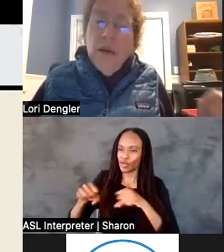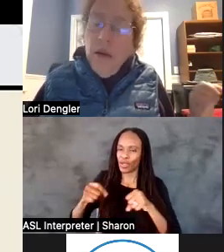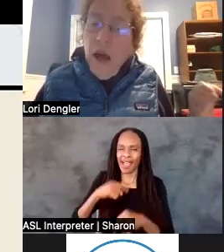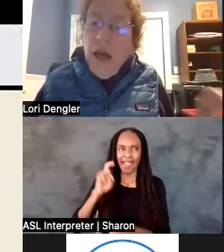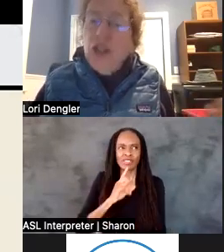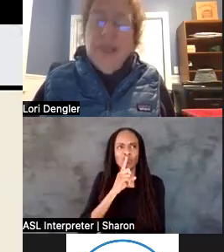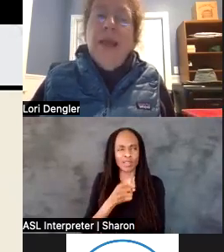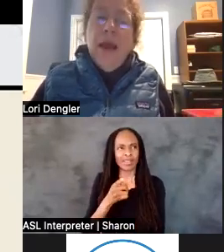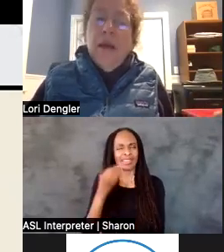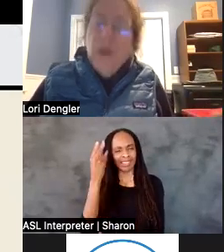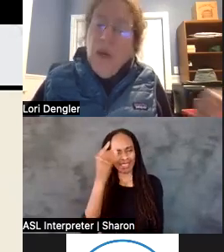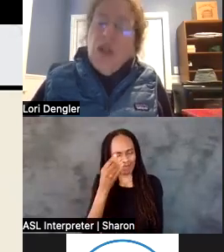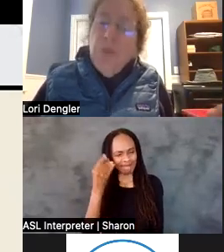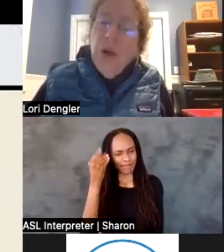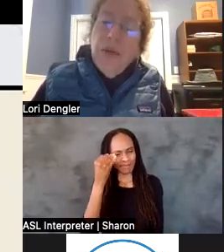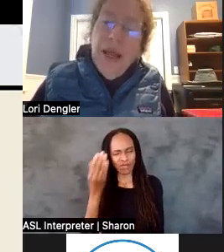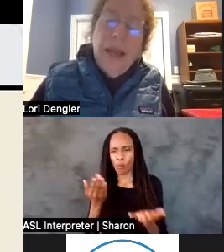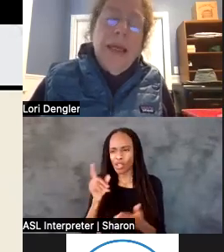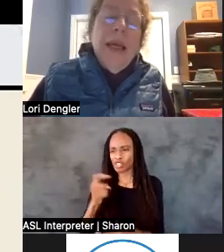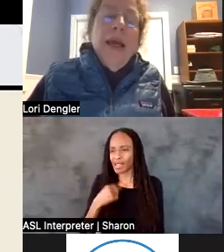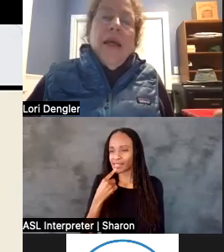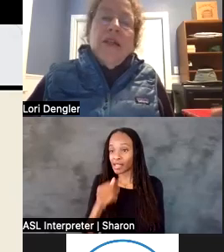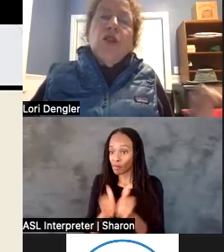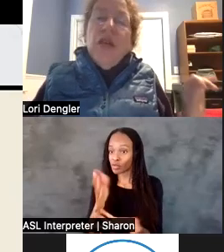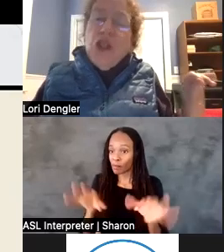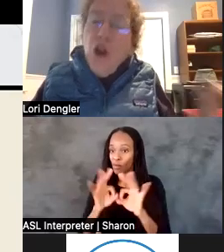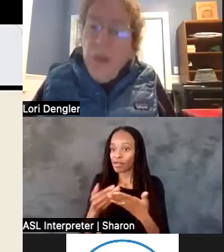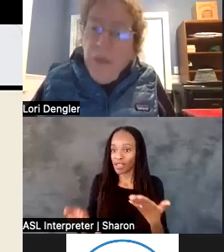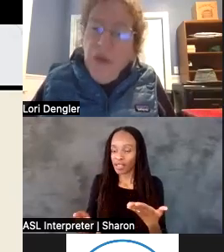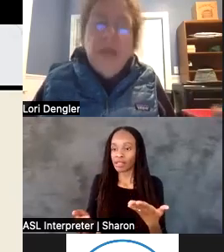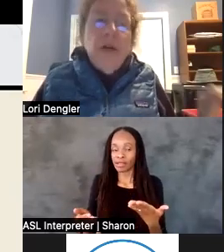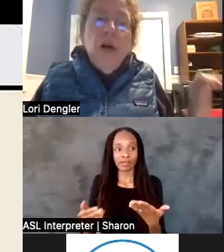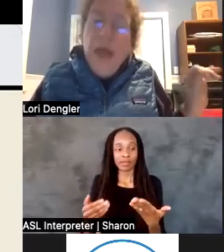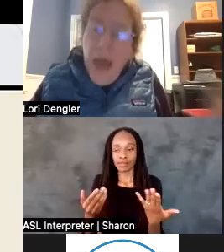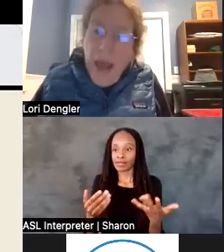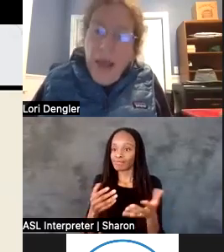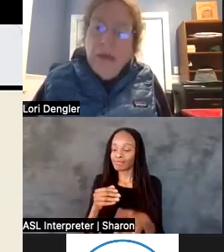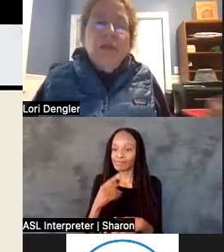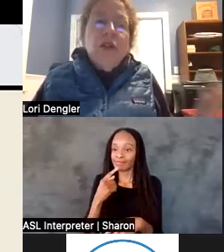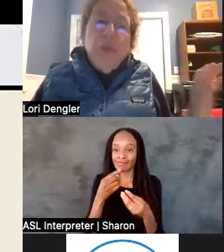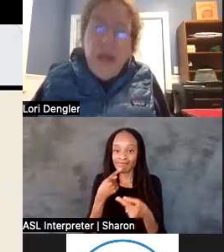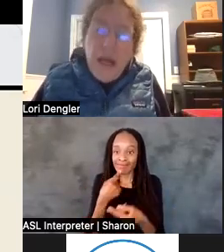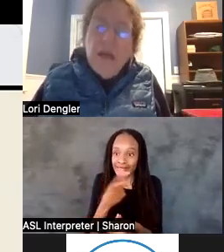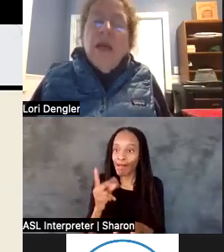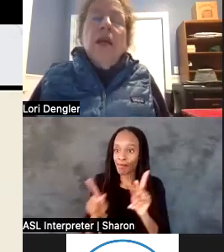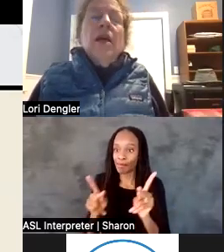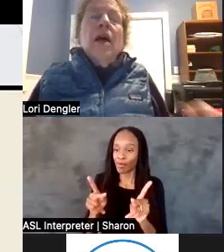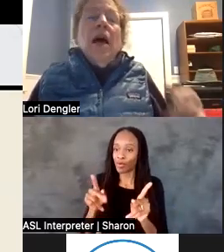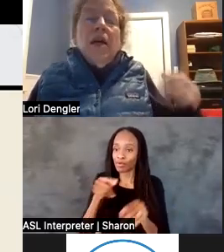what I should say. And the most important thing is to reassure people that they're okay, to